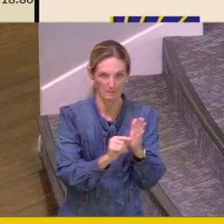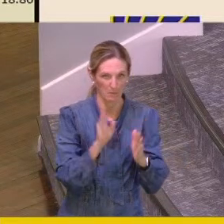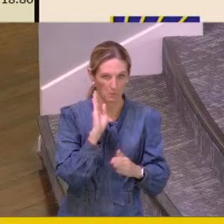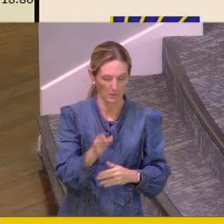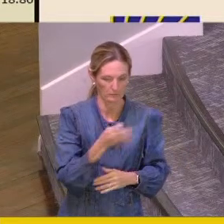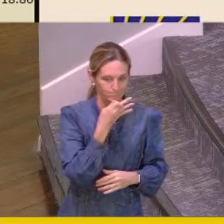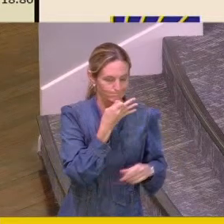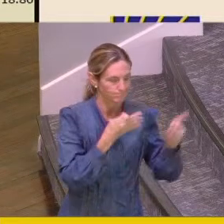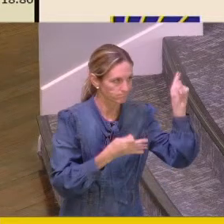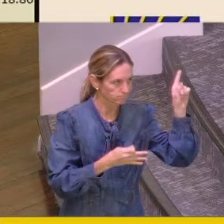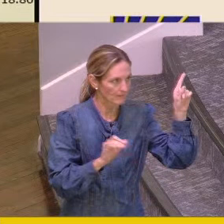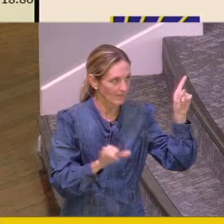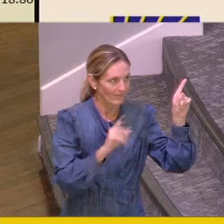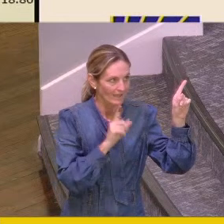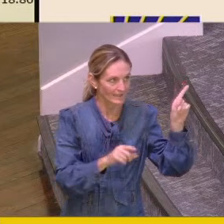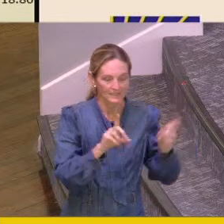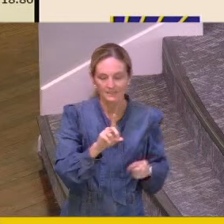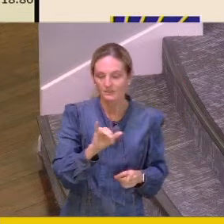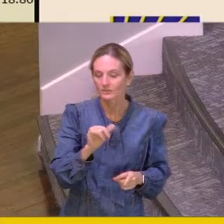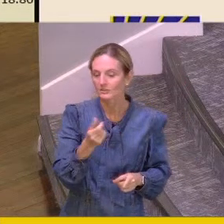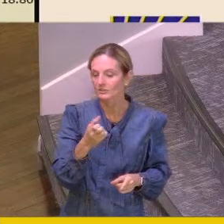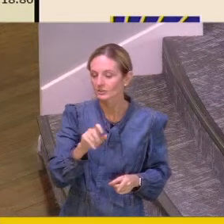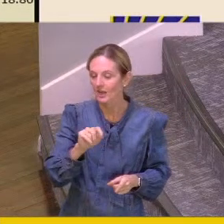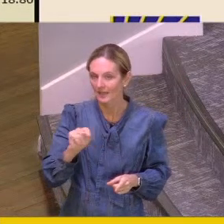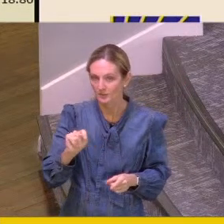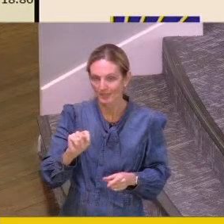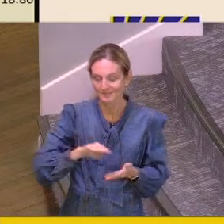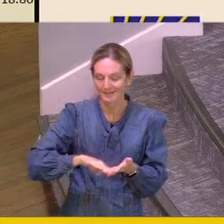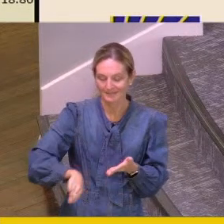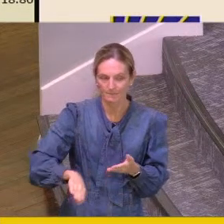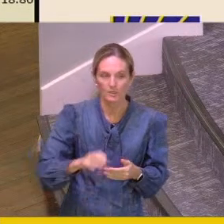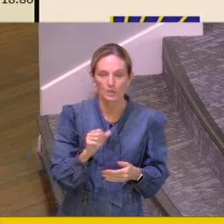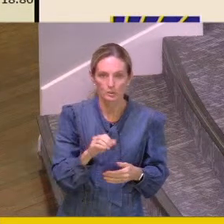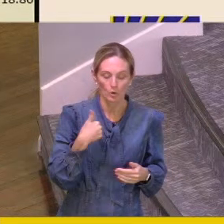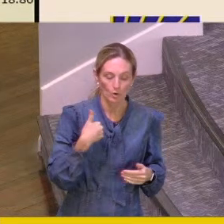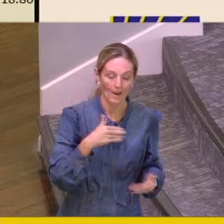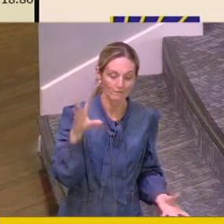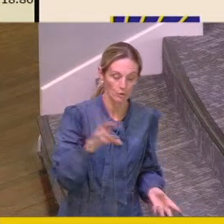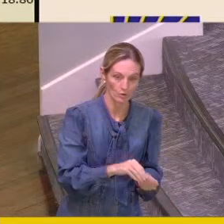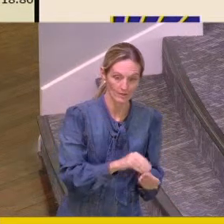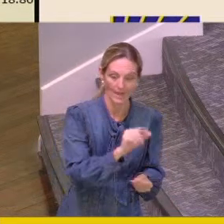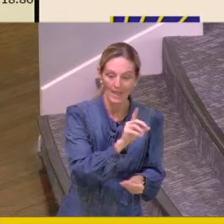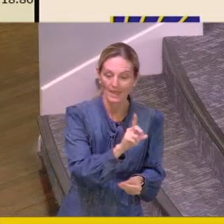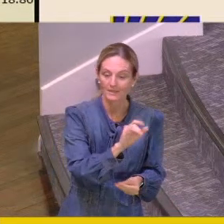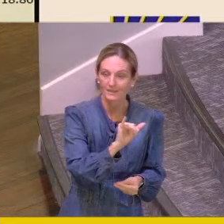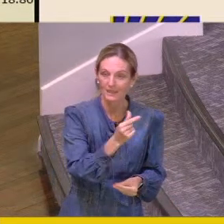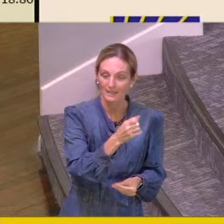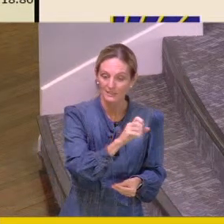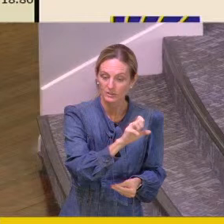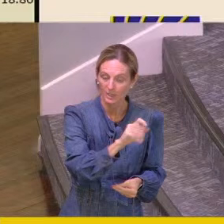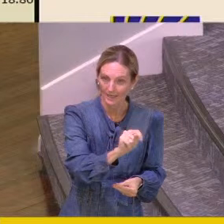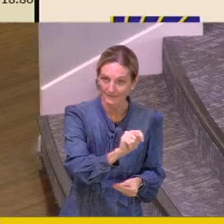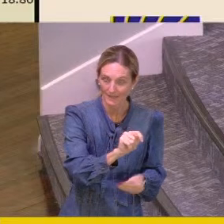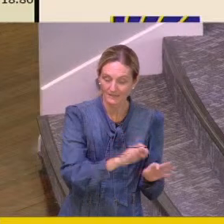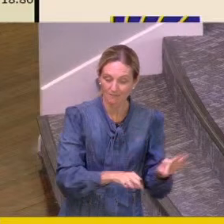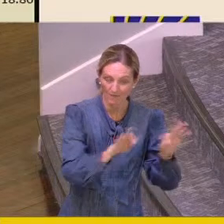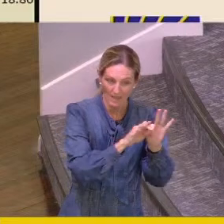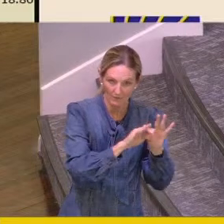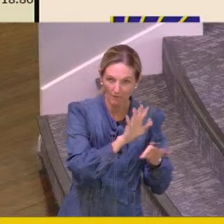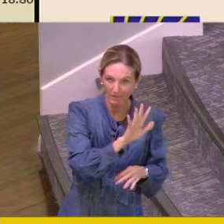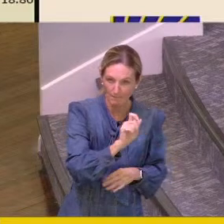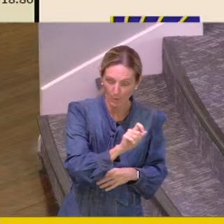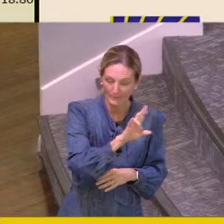the digest less exemptions. So you've got your net digest value in 2022 of the $5.7 billion,